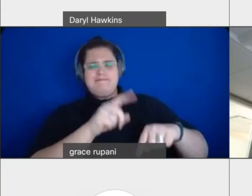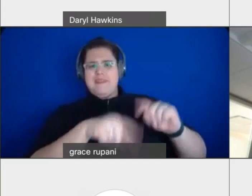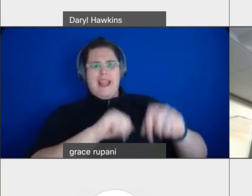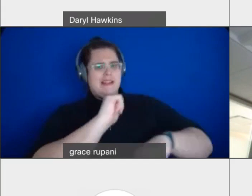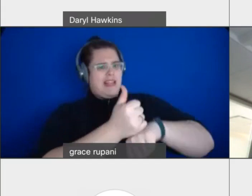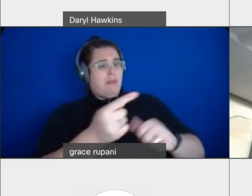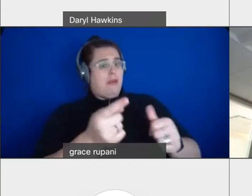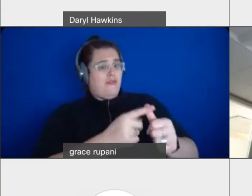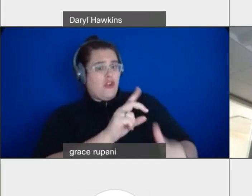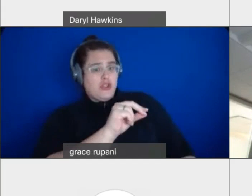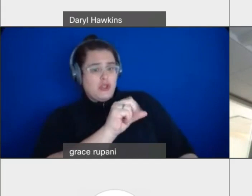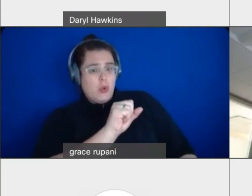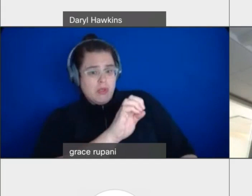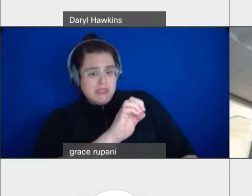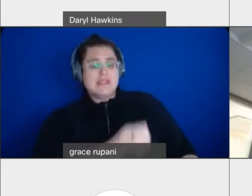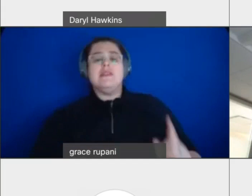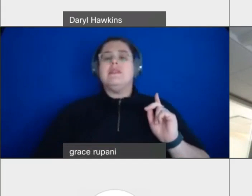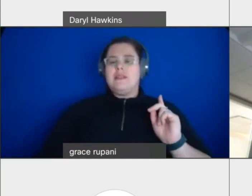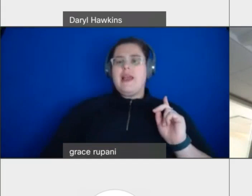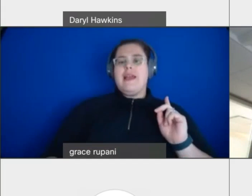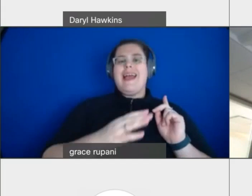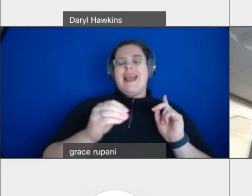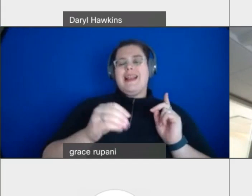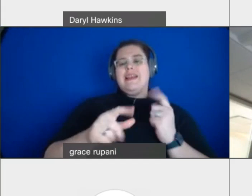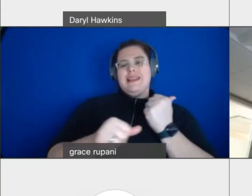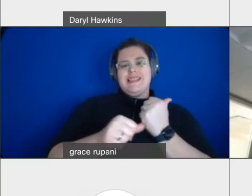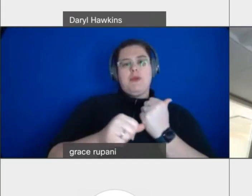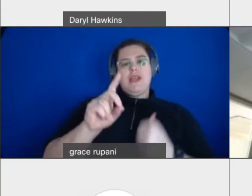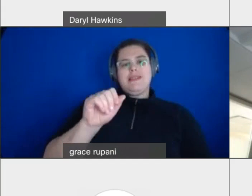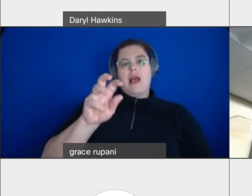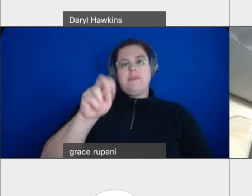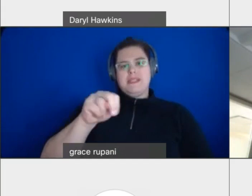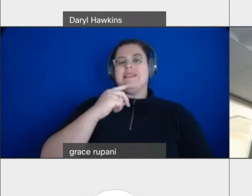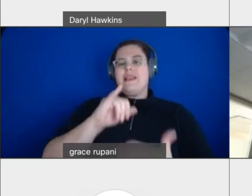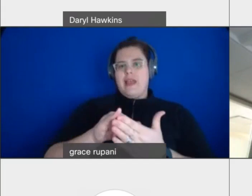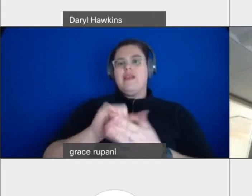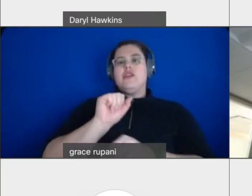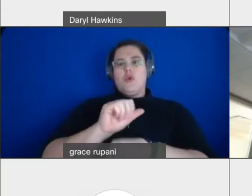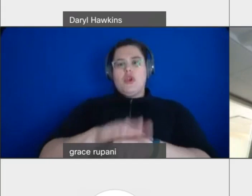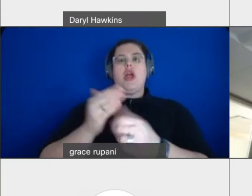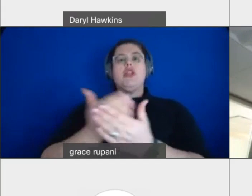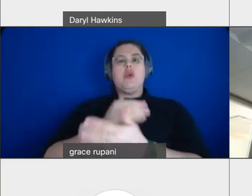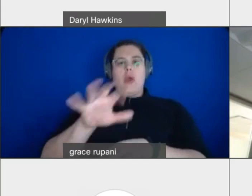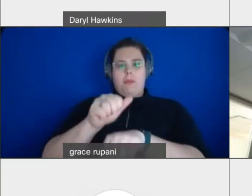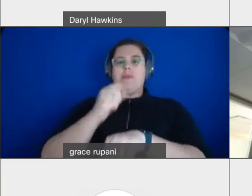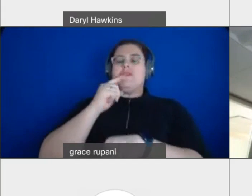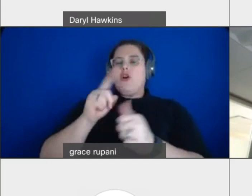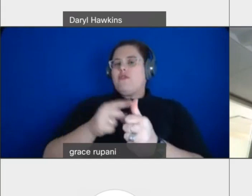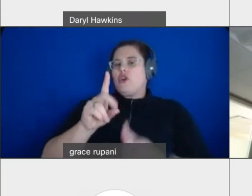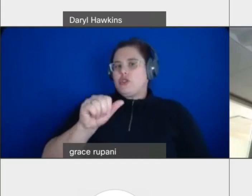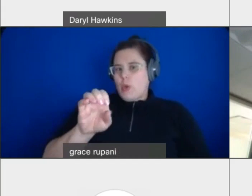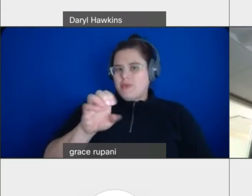Deputy Dobson reported that he's working on new appointments for the first dose, and more information will be released next